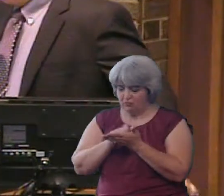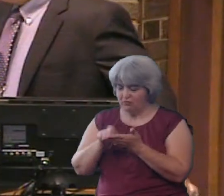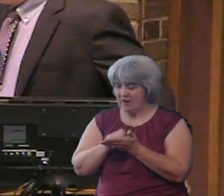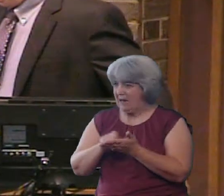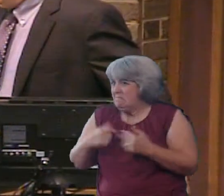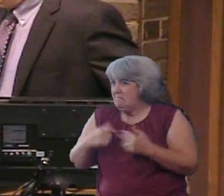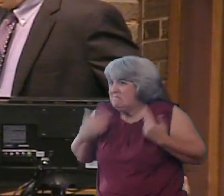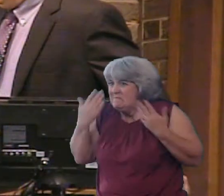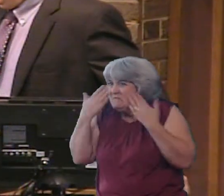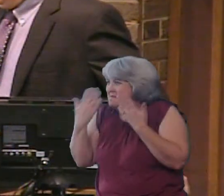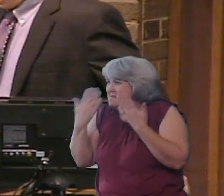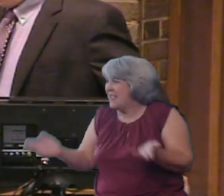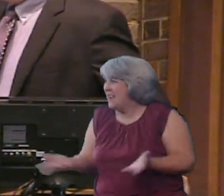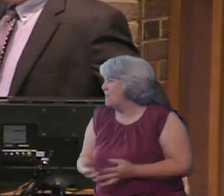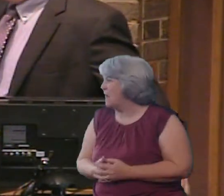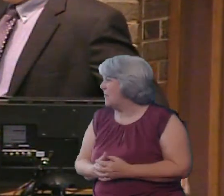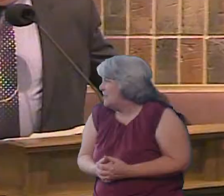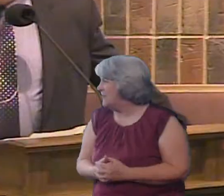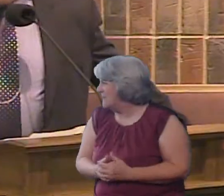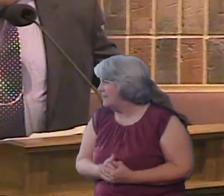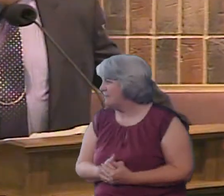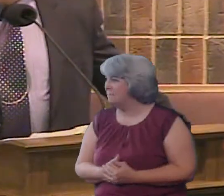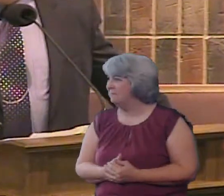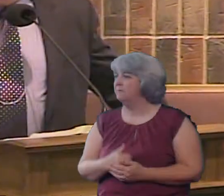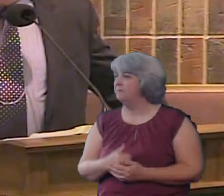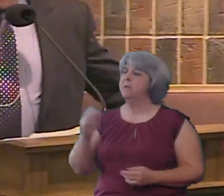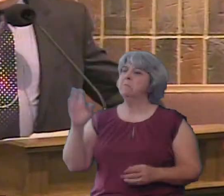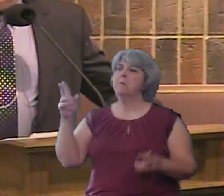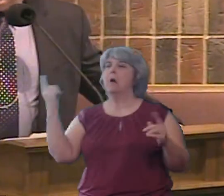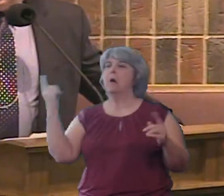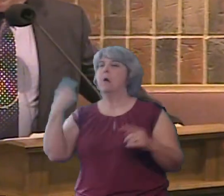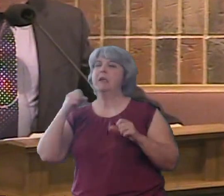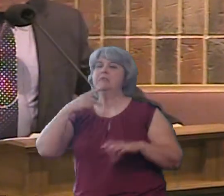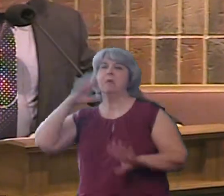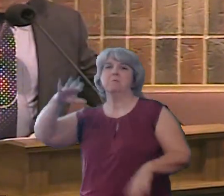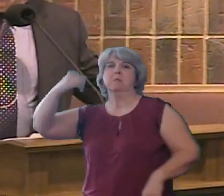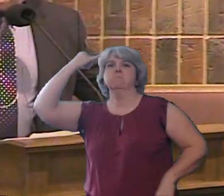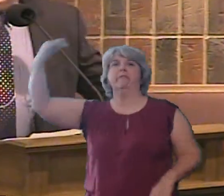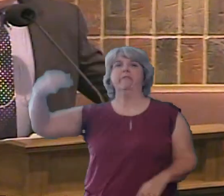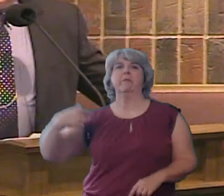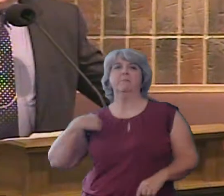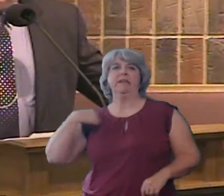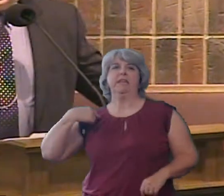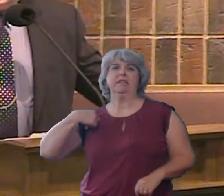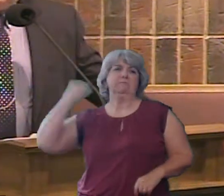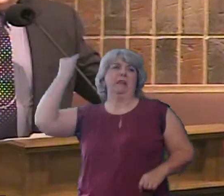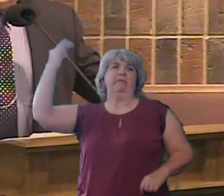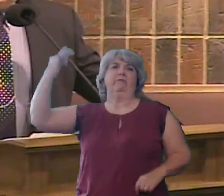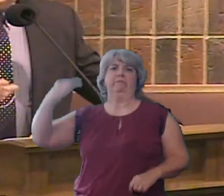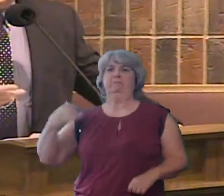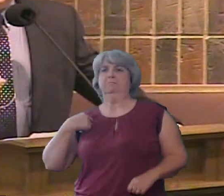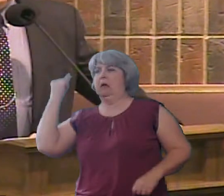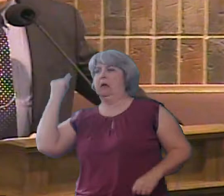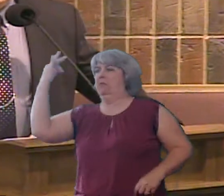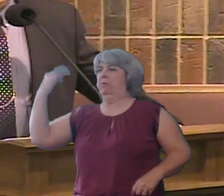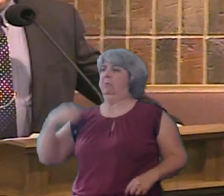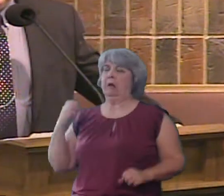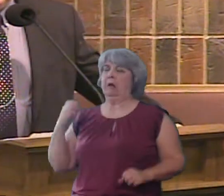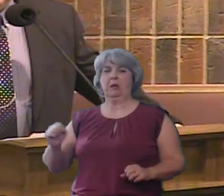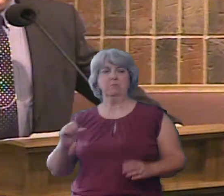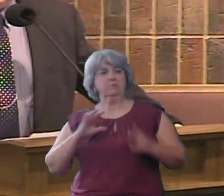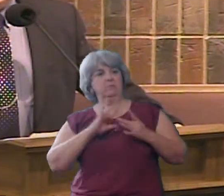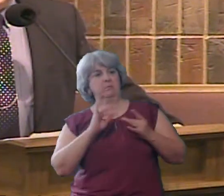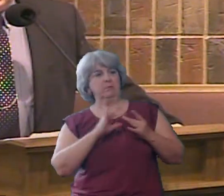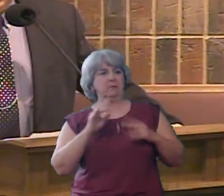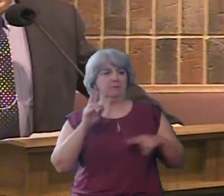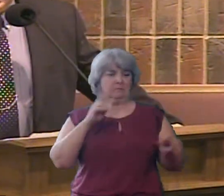We can do some things hypothetically. If I were, and we can put ourselves into that place, and we can evaluate a good bit about